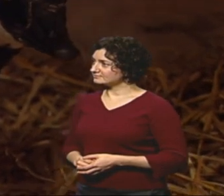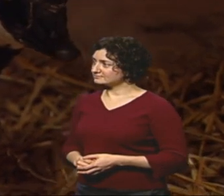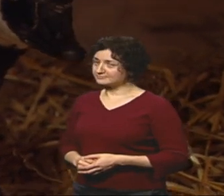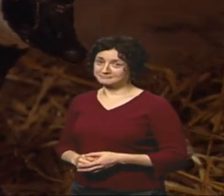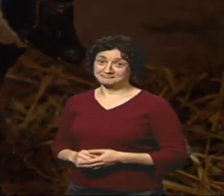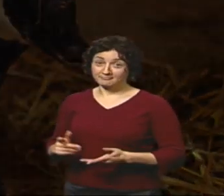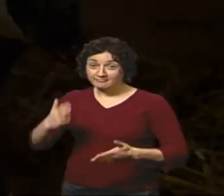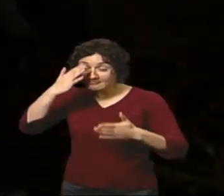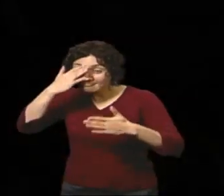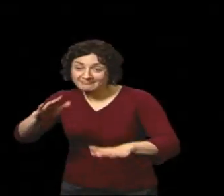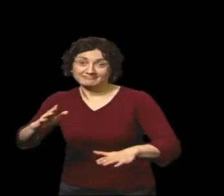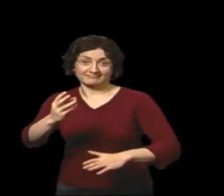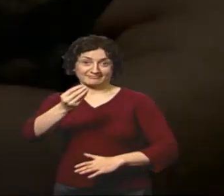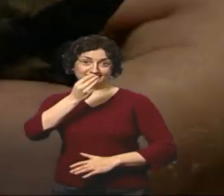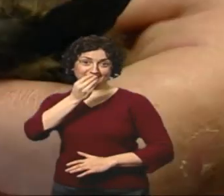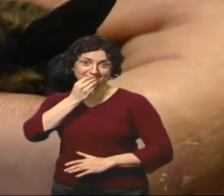you? Yeah.